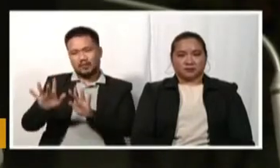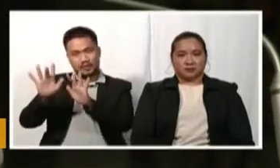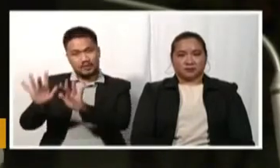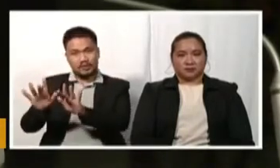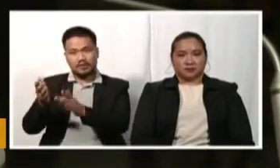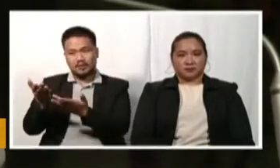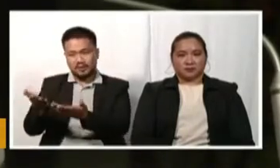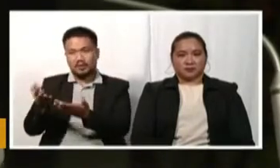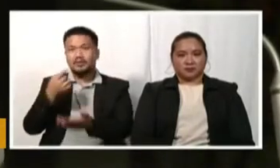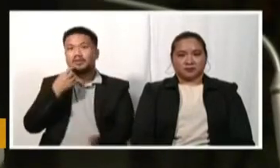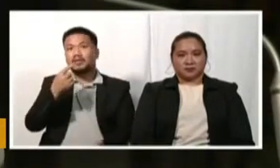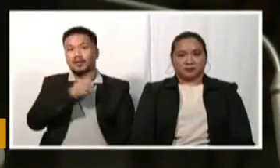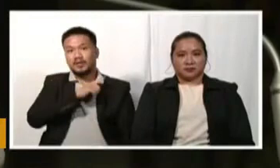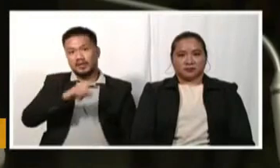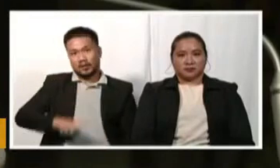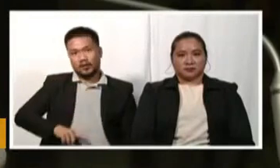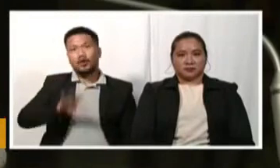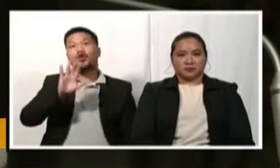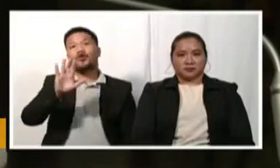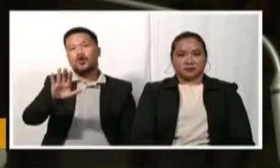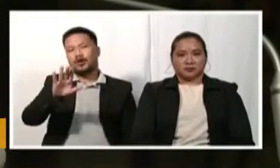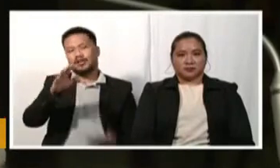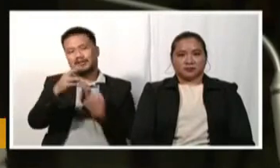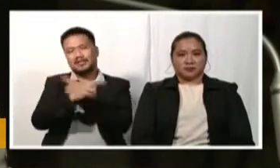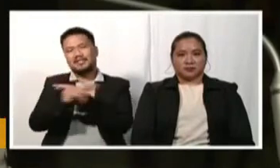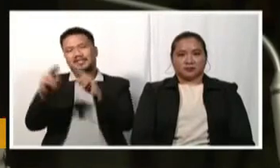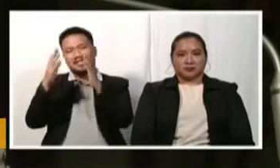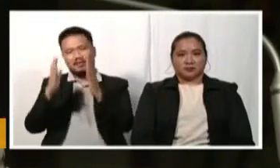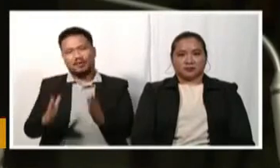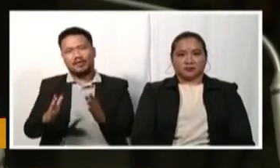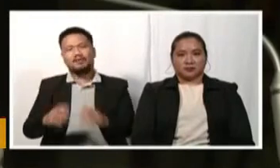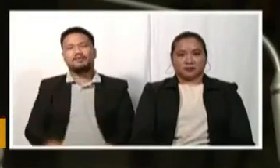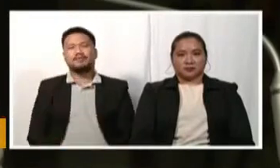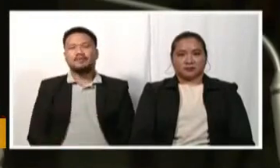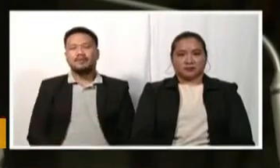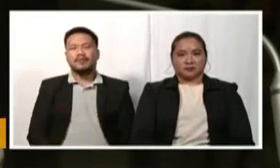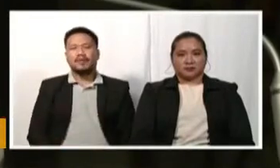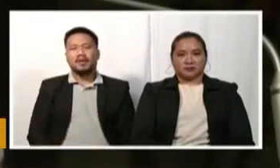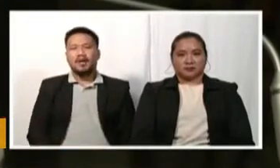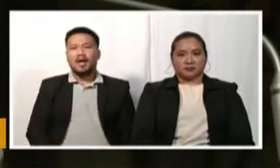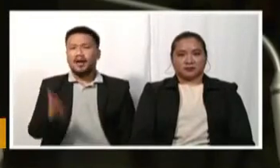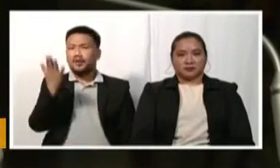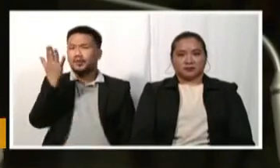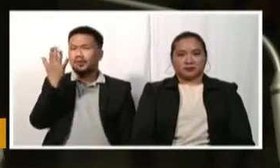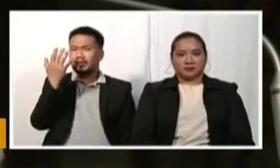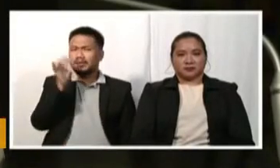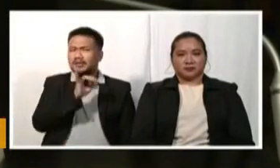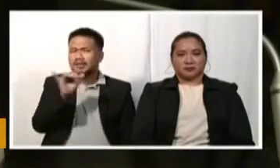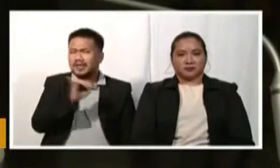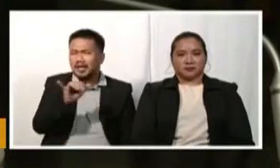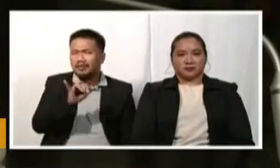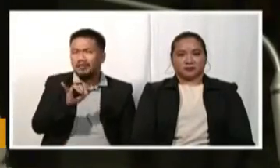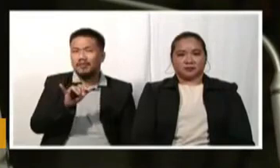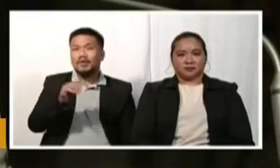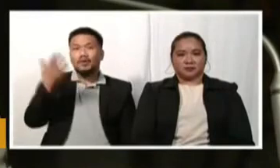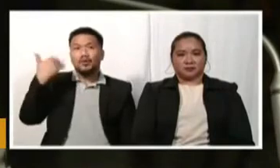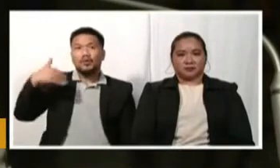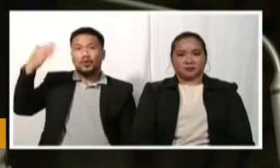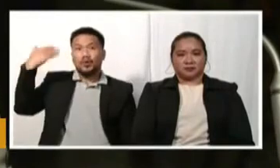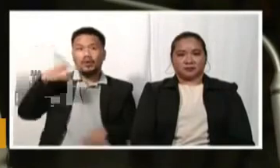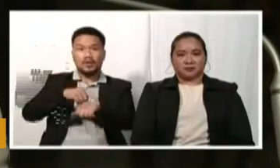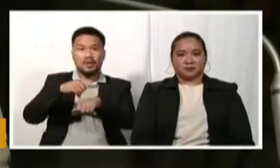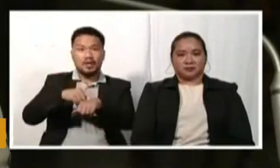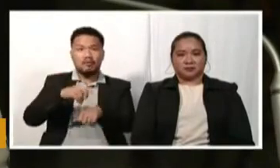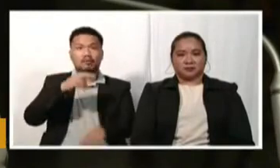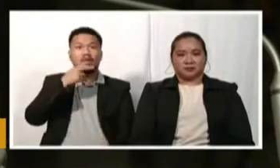the Lord, your Redeemer. This is for me like the days of Noah, where